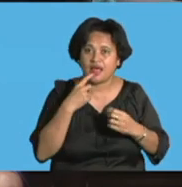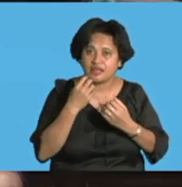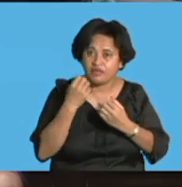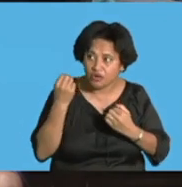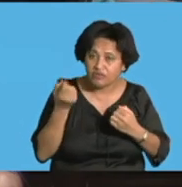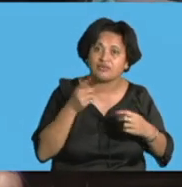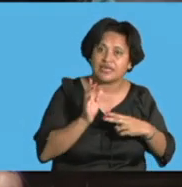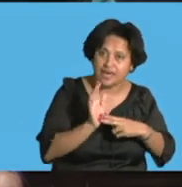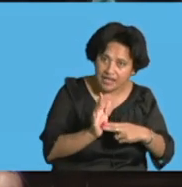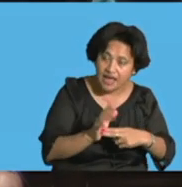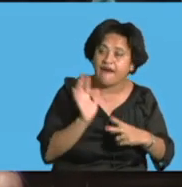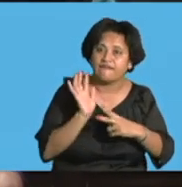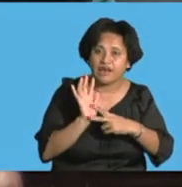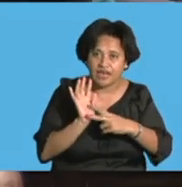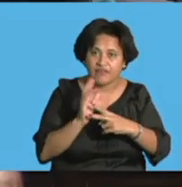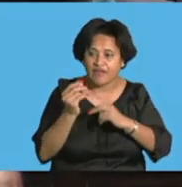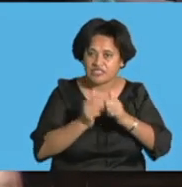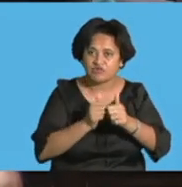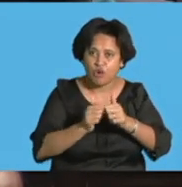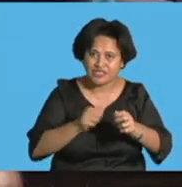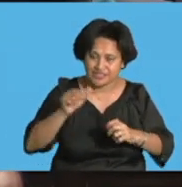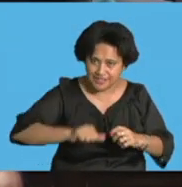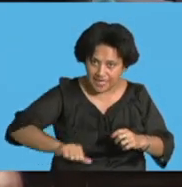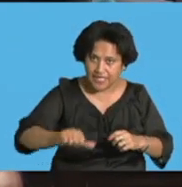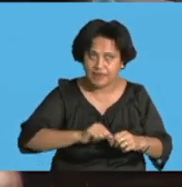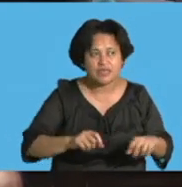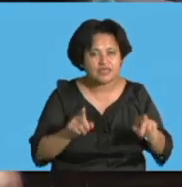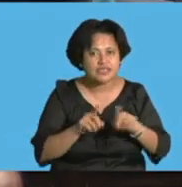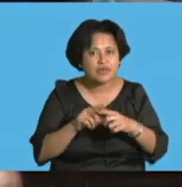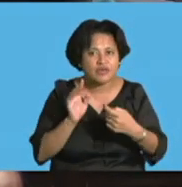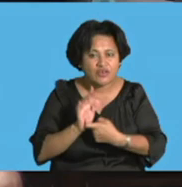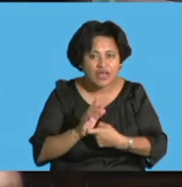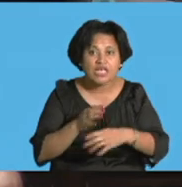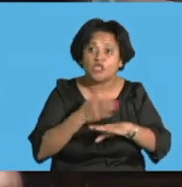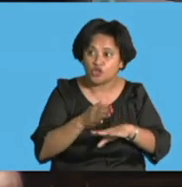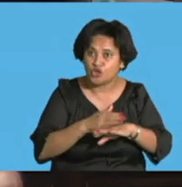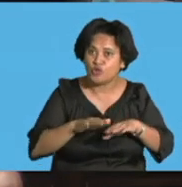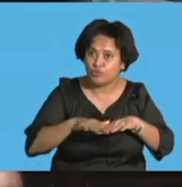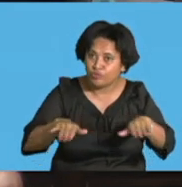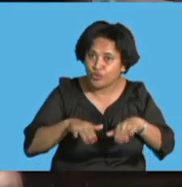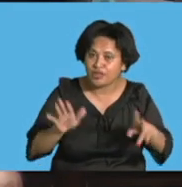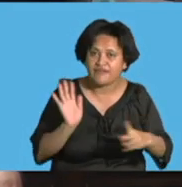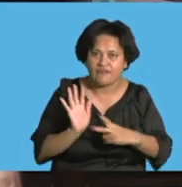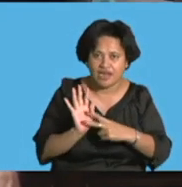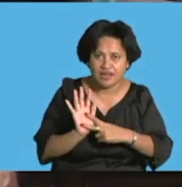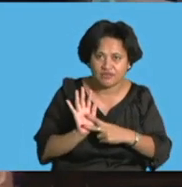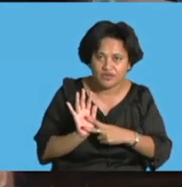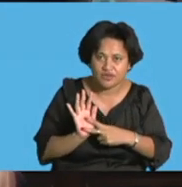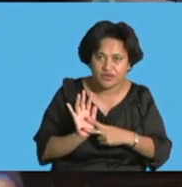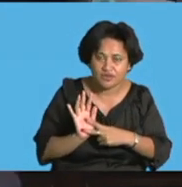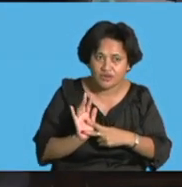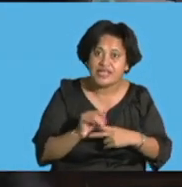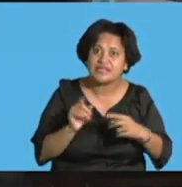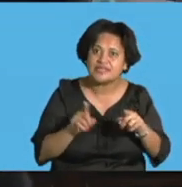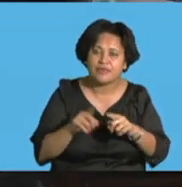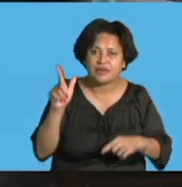in Valelevu, new bus station in Reki Reki and Asinu, new swimming pool in Asinu, and new market in Lemi.